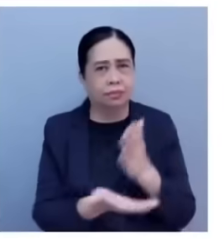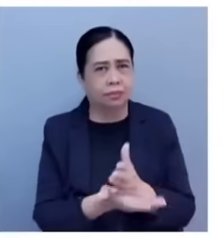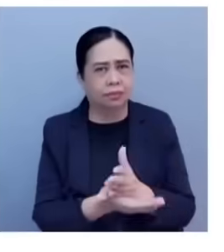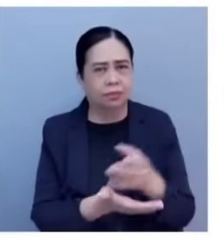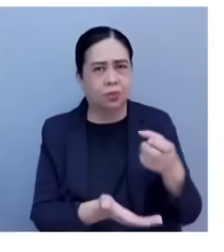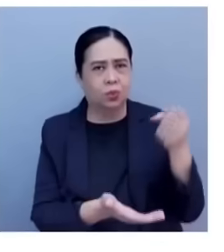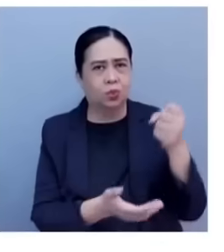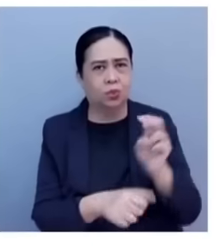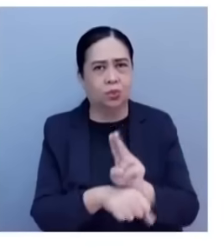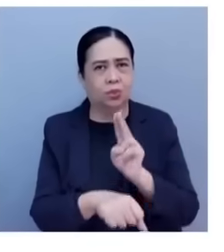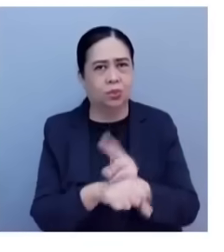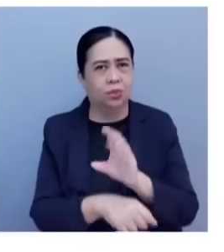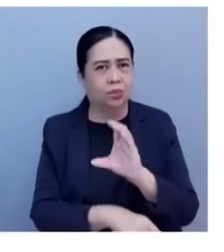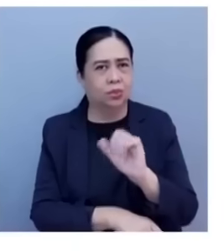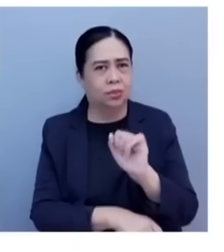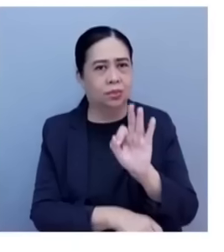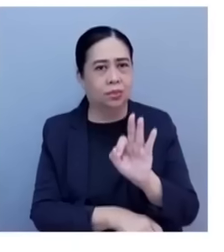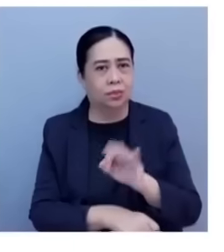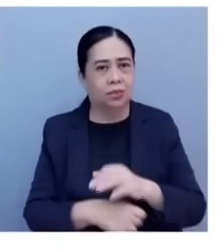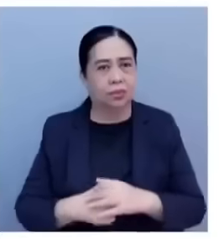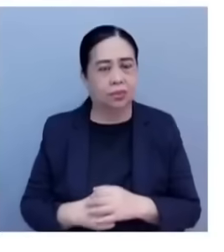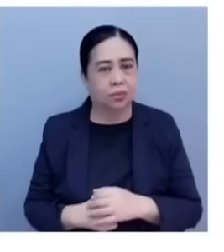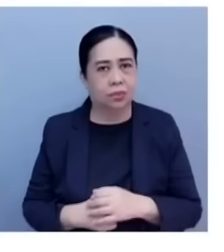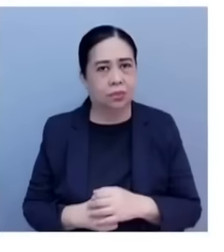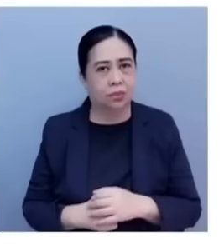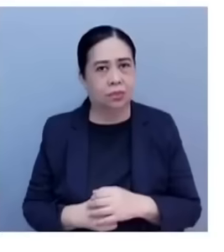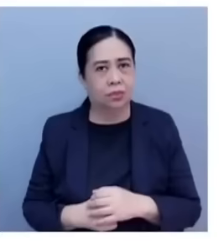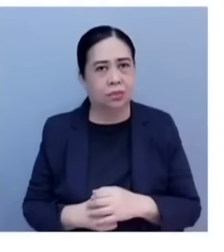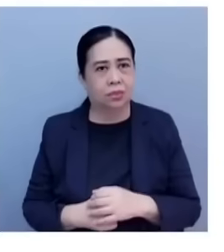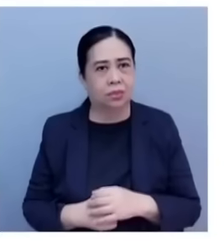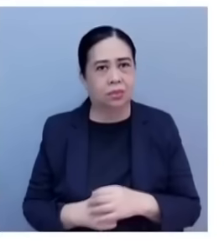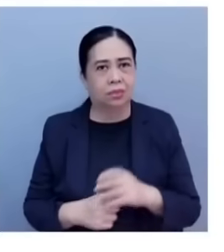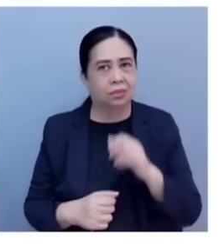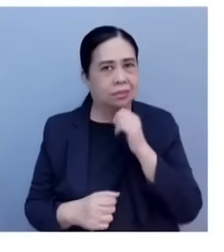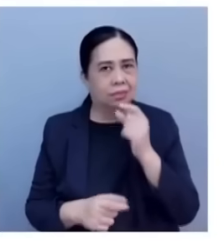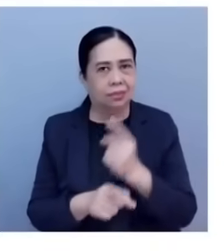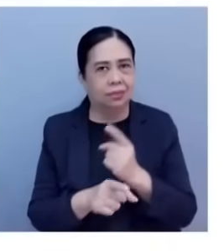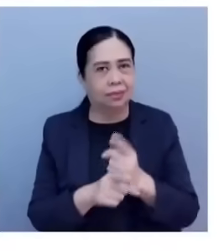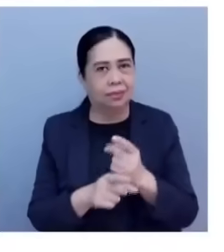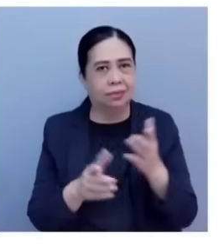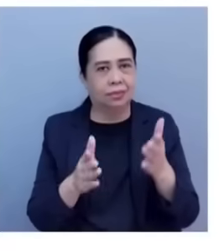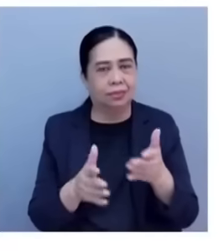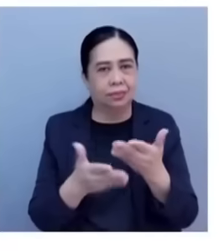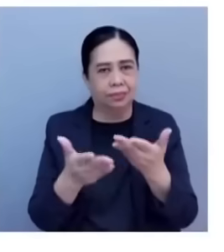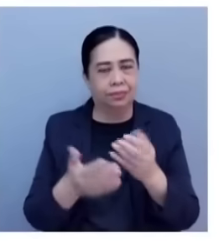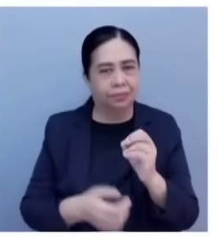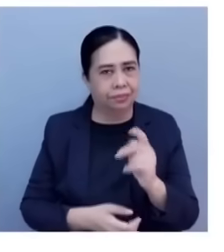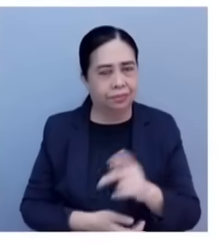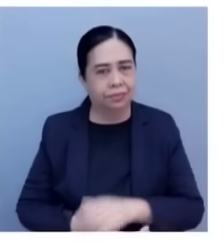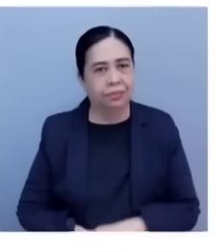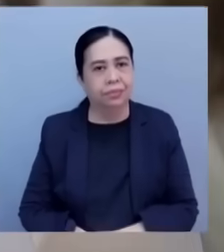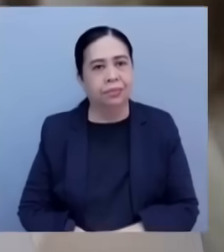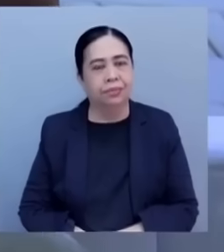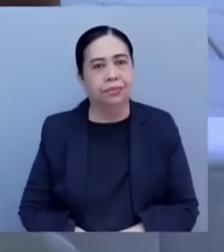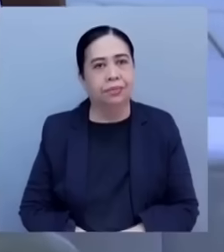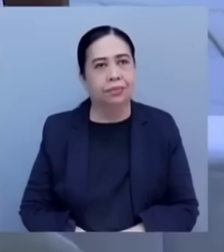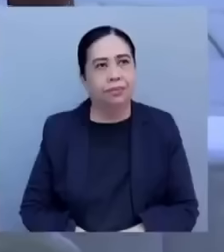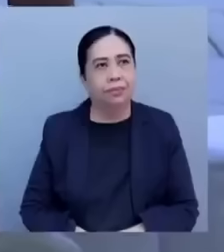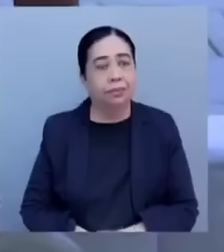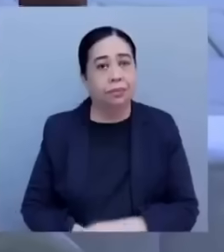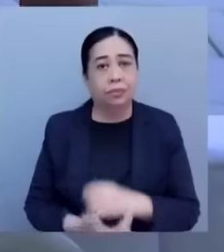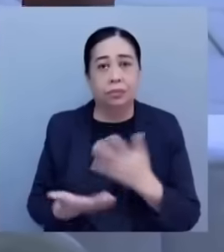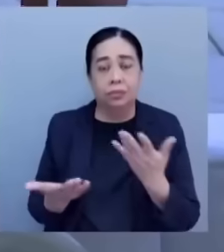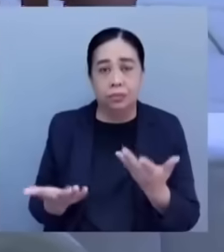the use of confidential funds inappropriately by civilian agencies? Go ahead. Well, you know,